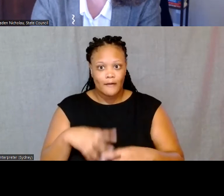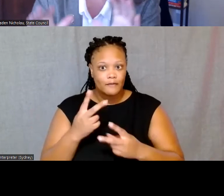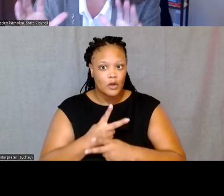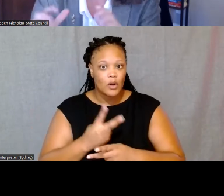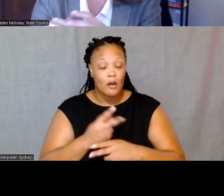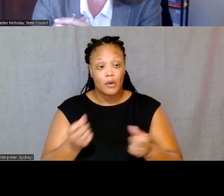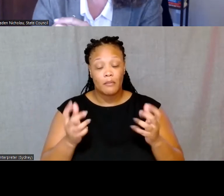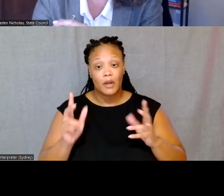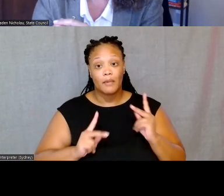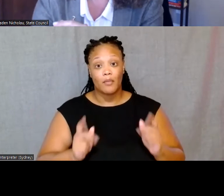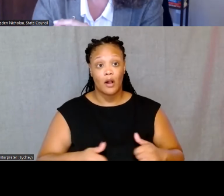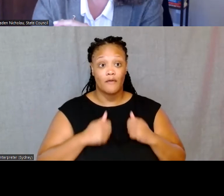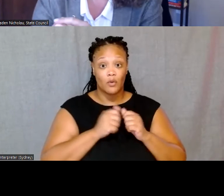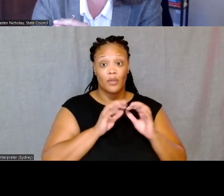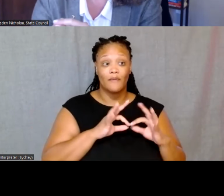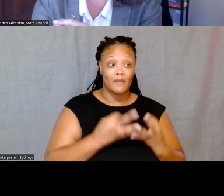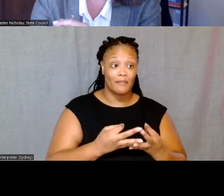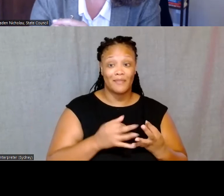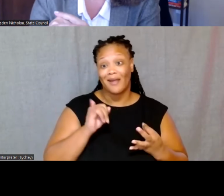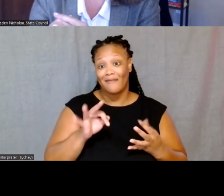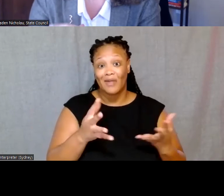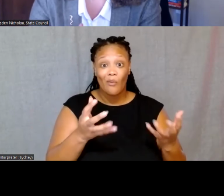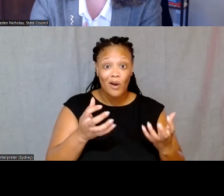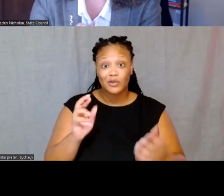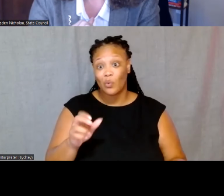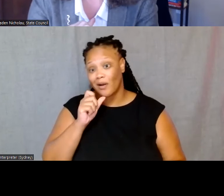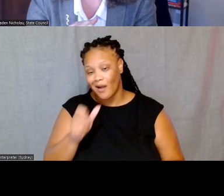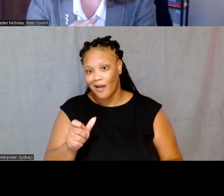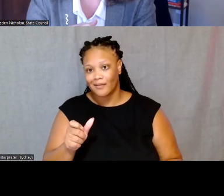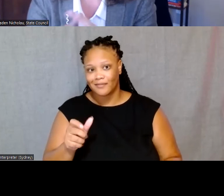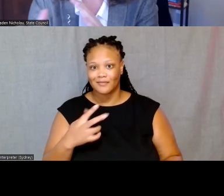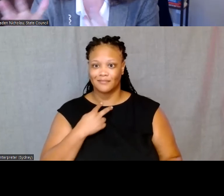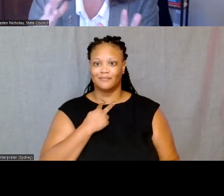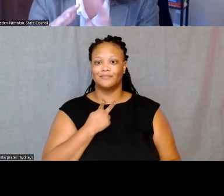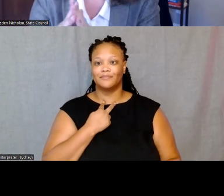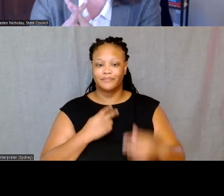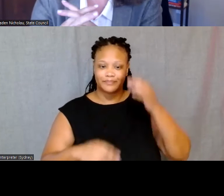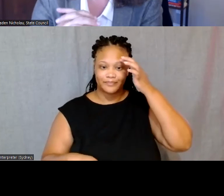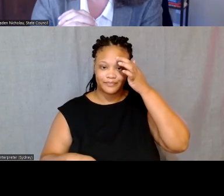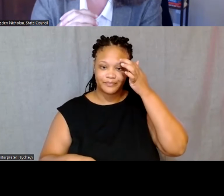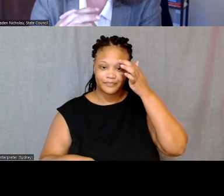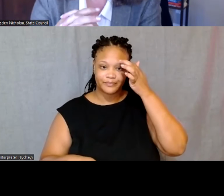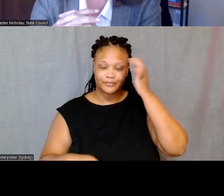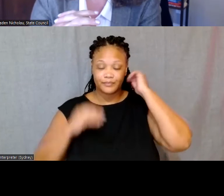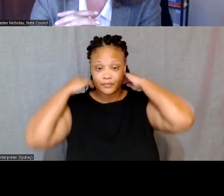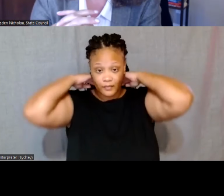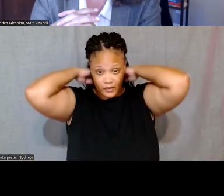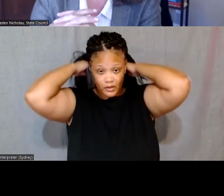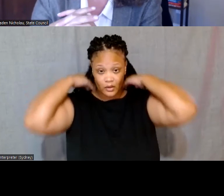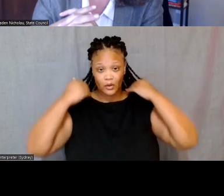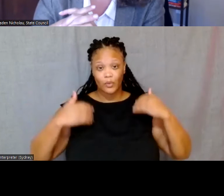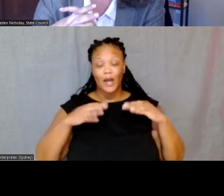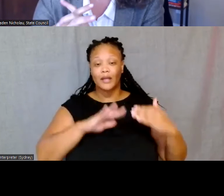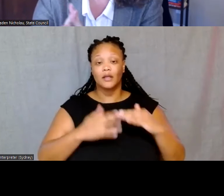living with family, whether or not they actually want to live with family. And in fact, there was a community survey a while back, and of the people